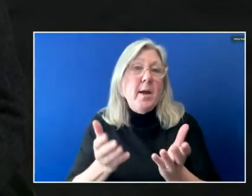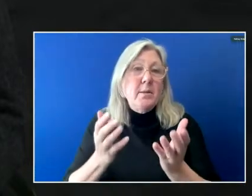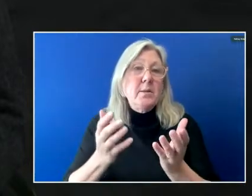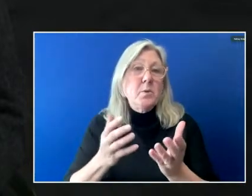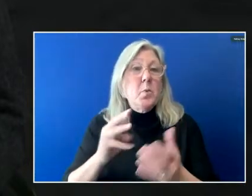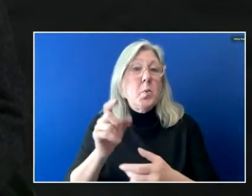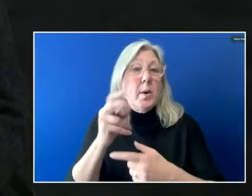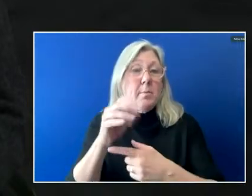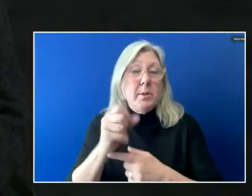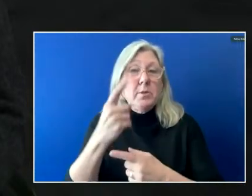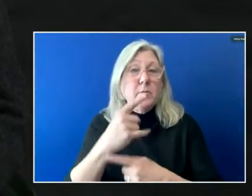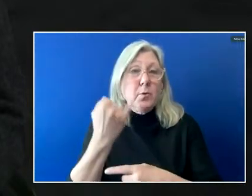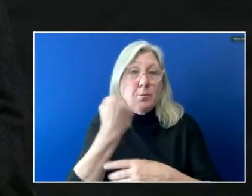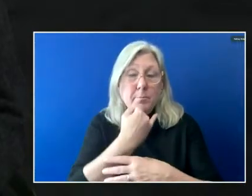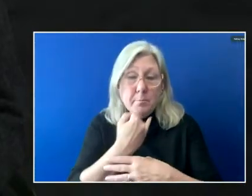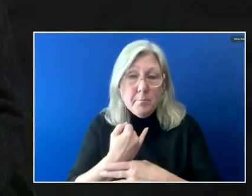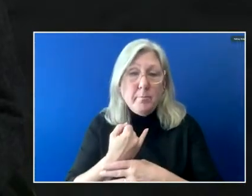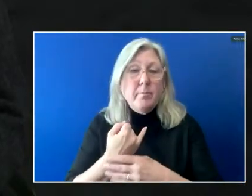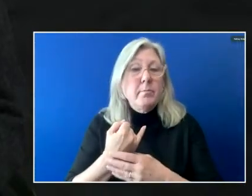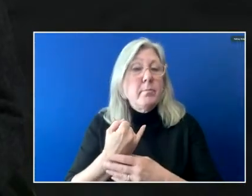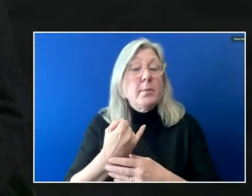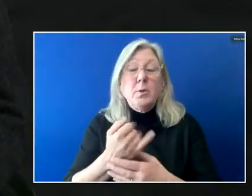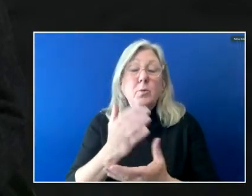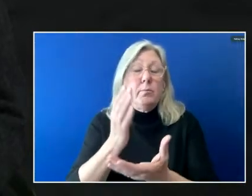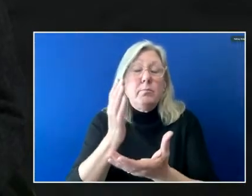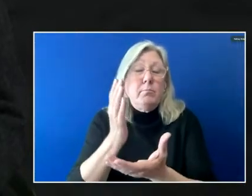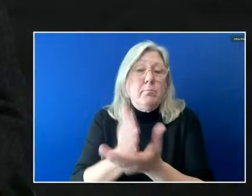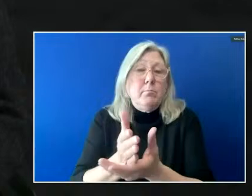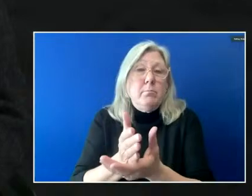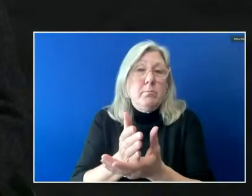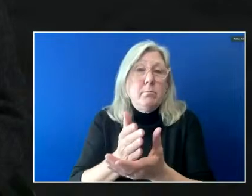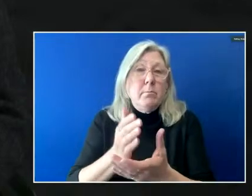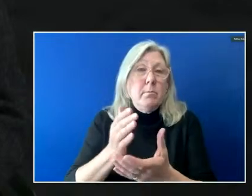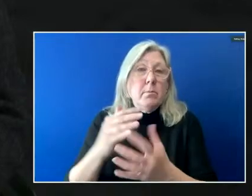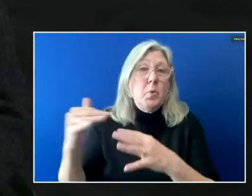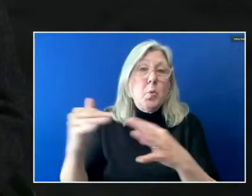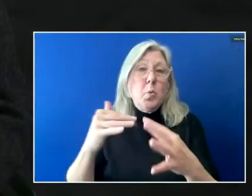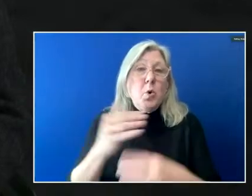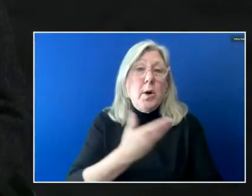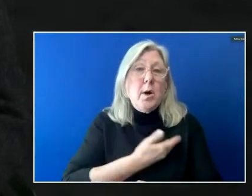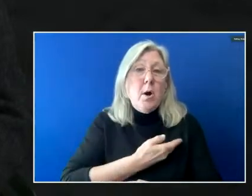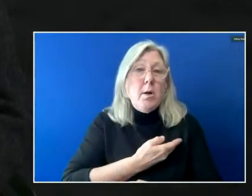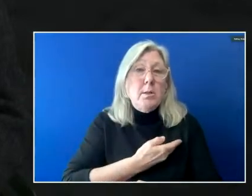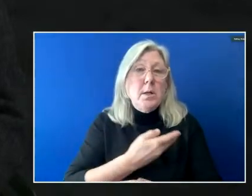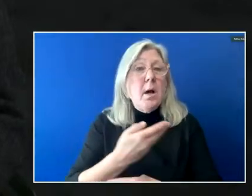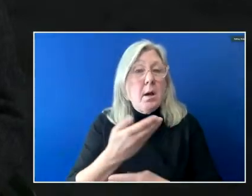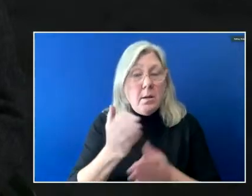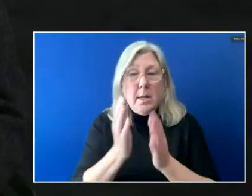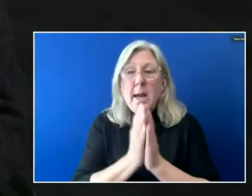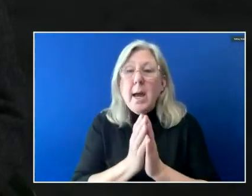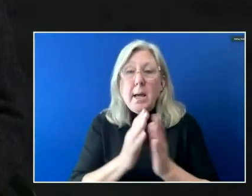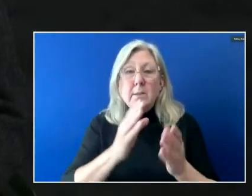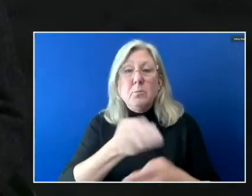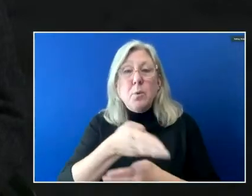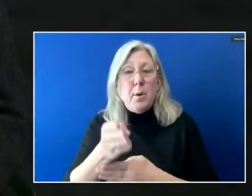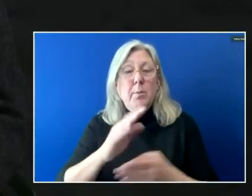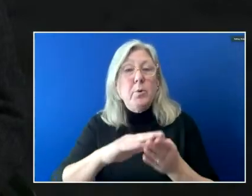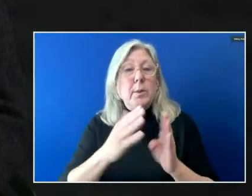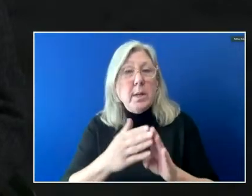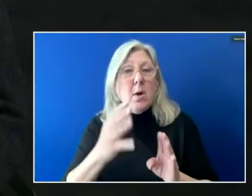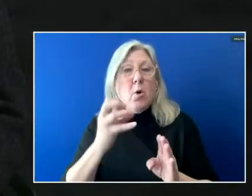bill that includes weapons for the war in CAA the representative town meeting further asks brador town clerk to transmit an official copy of this